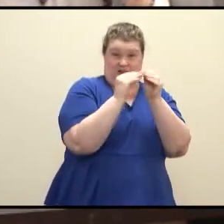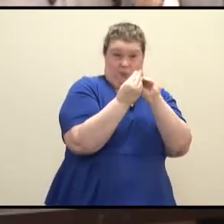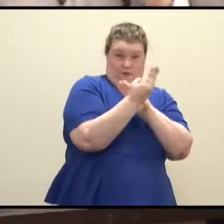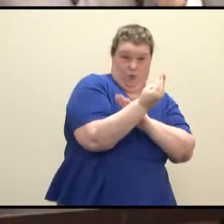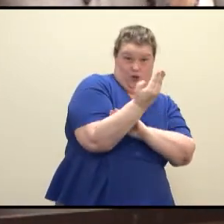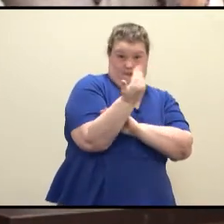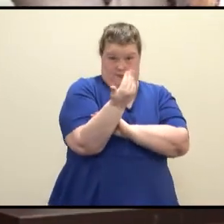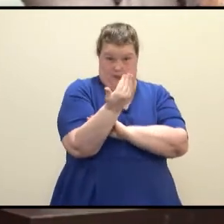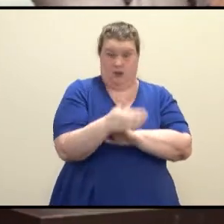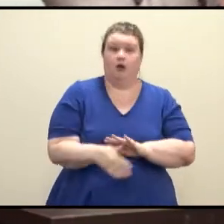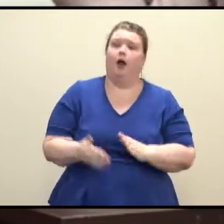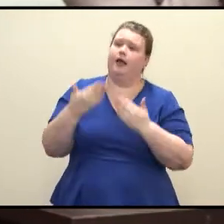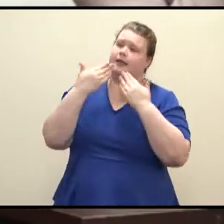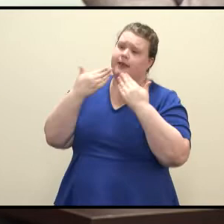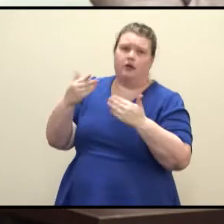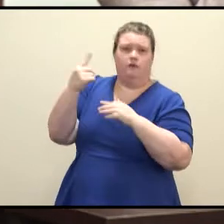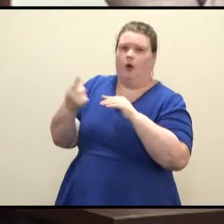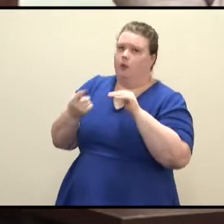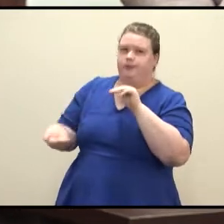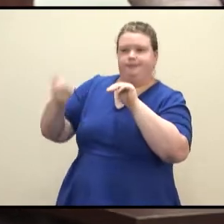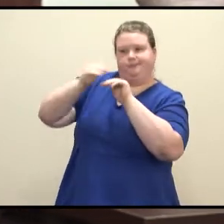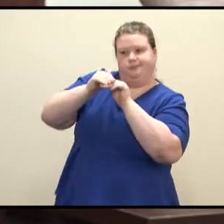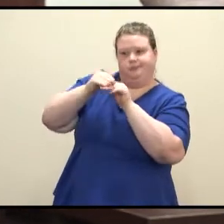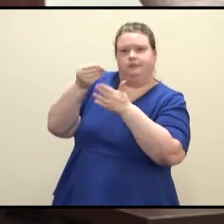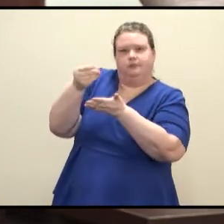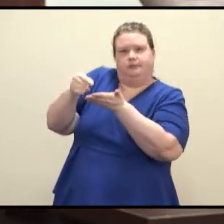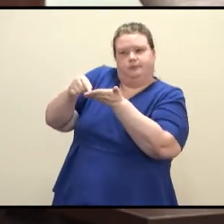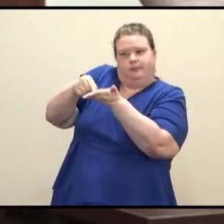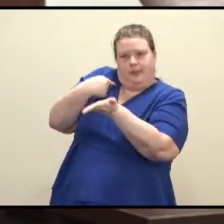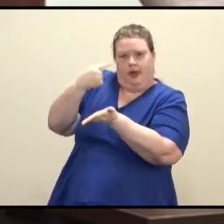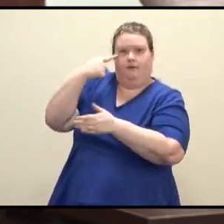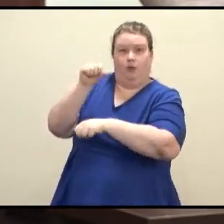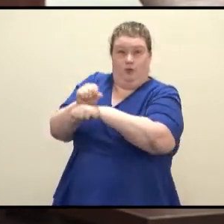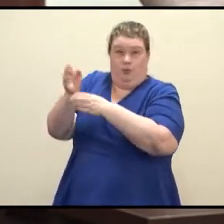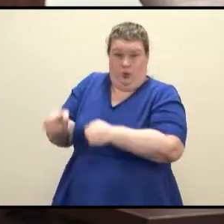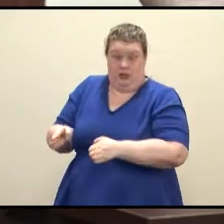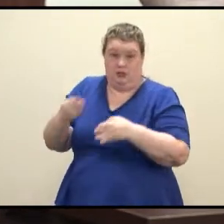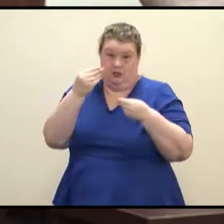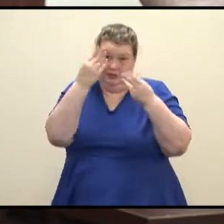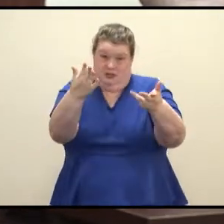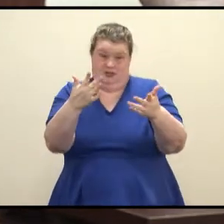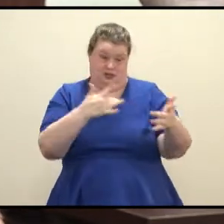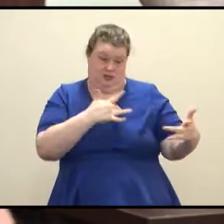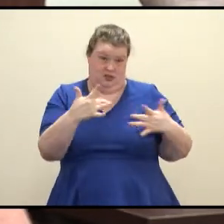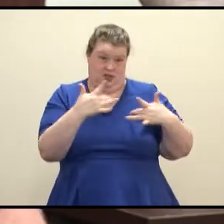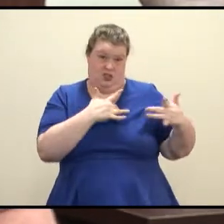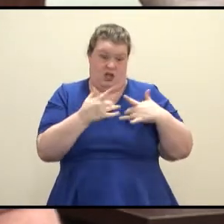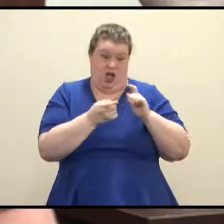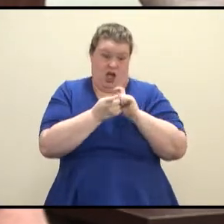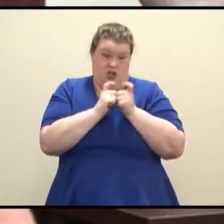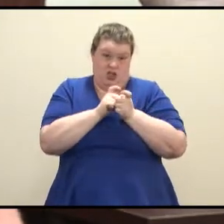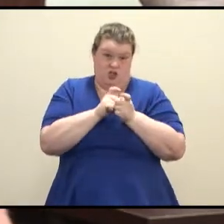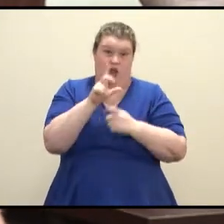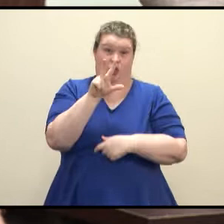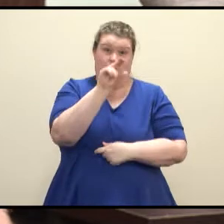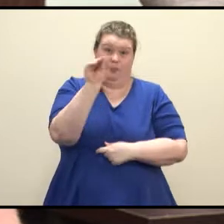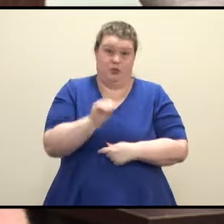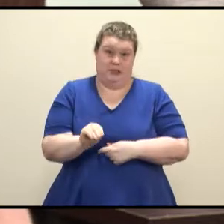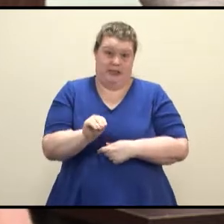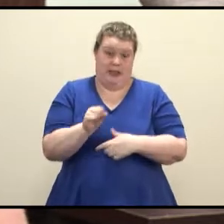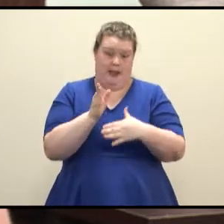you for always being on top of making raises for your employees. I want to address and express my concerns regarding the suggested 3% midpoint